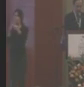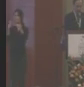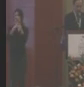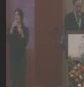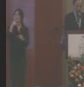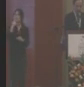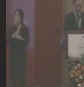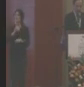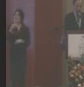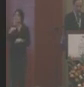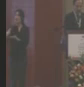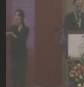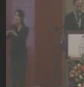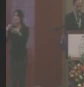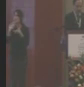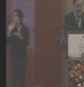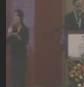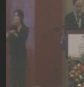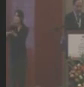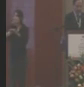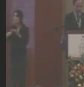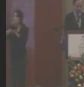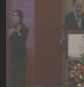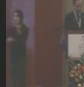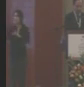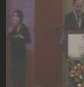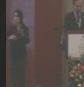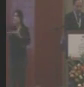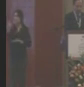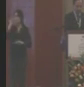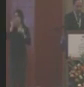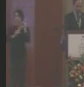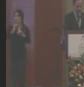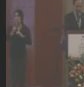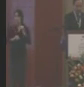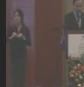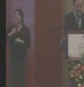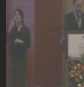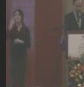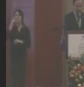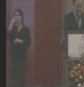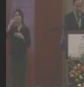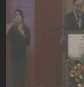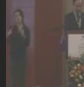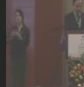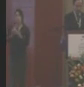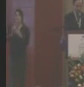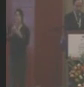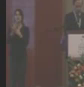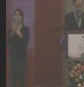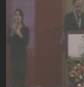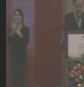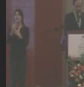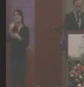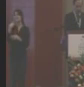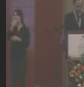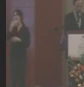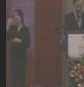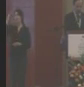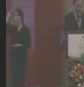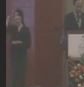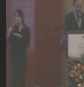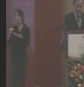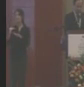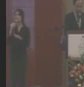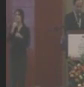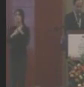the mission is to coordinate and advise the members of the civil protection system so as to be able